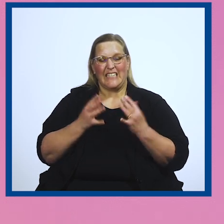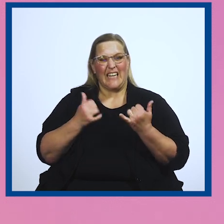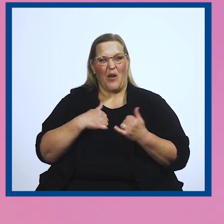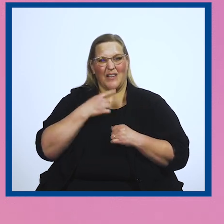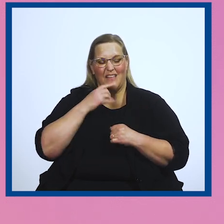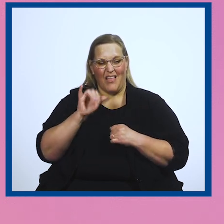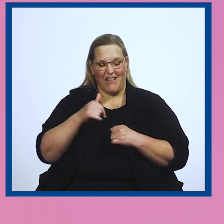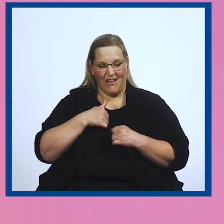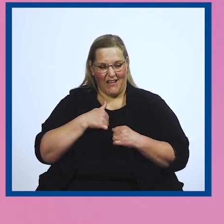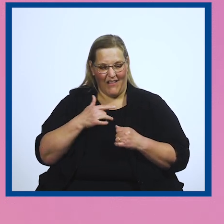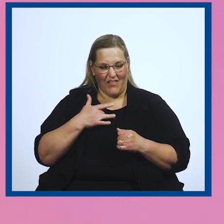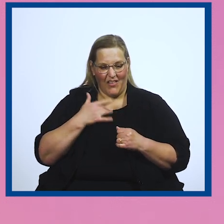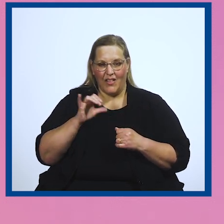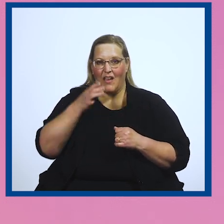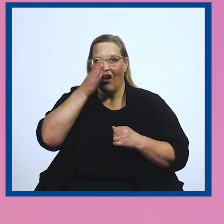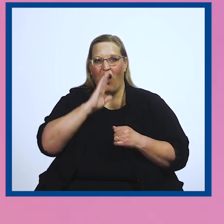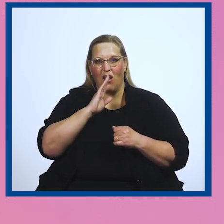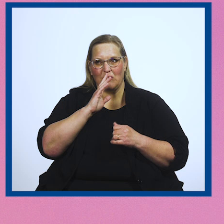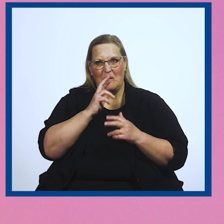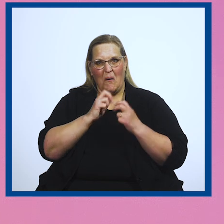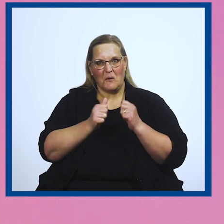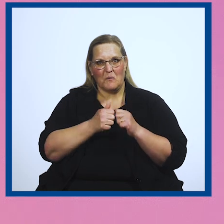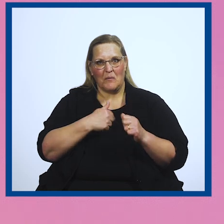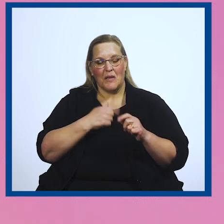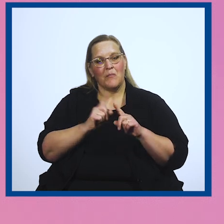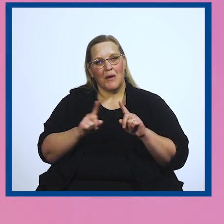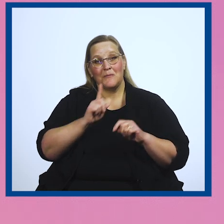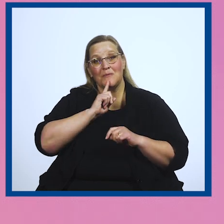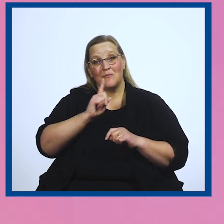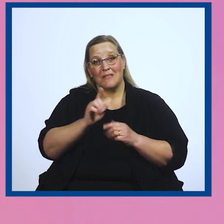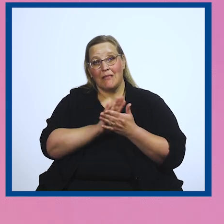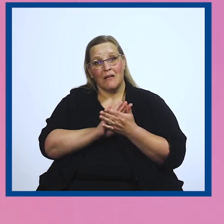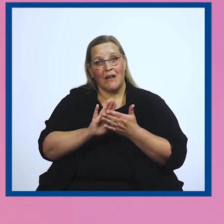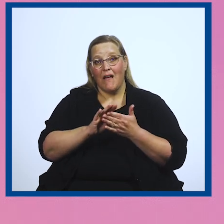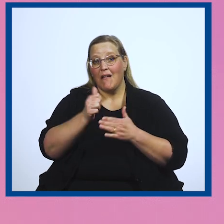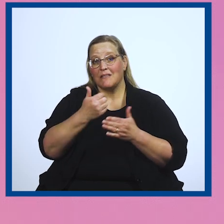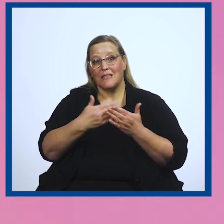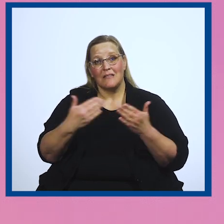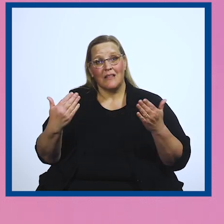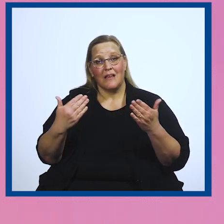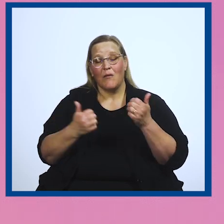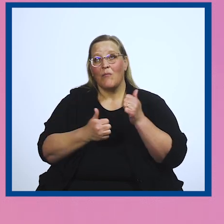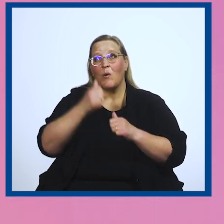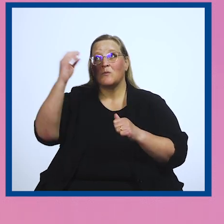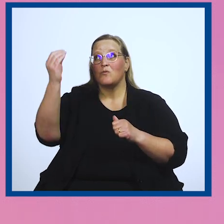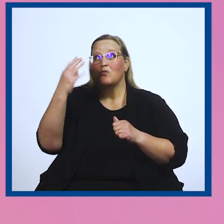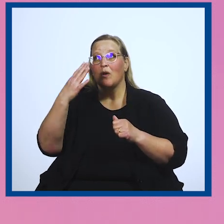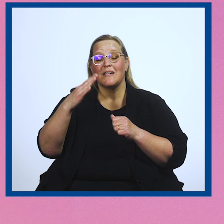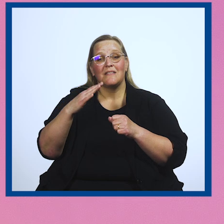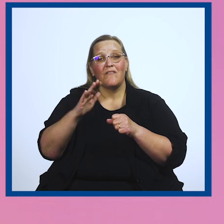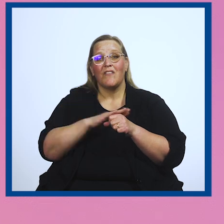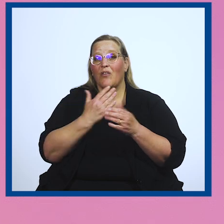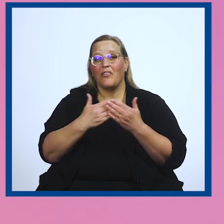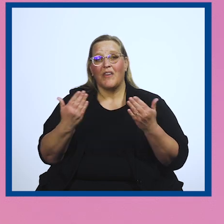say it, it seems like God was being harsh with me, but it was the most benevolent, kind, grace-filled thing anyone had ever said to me. It was like God said, I see you in